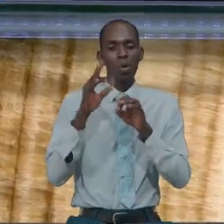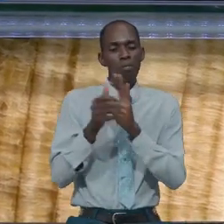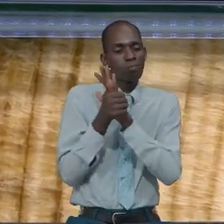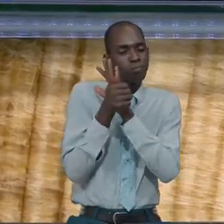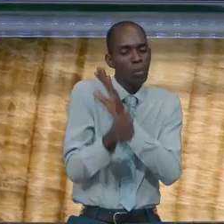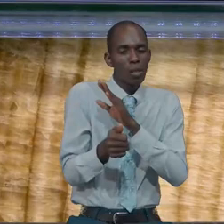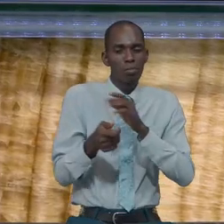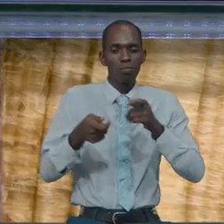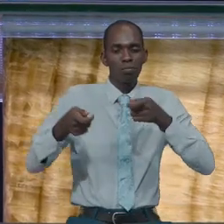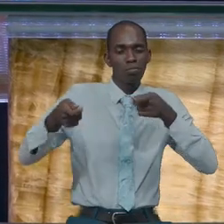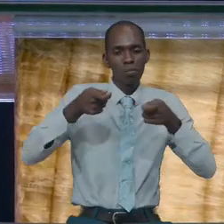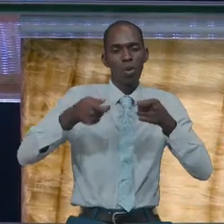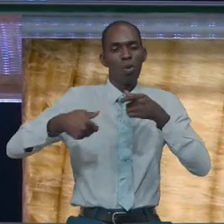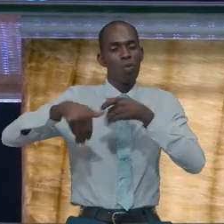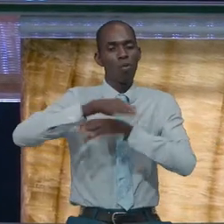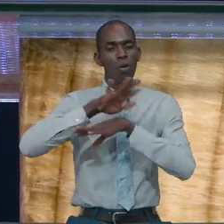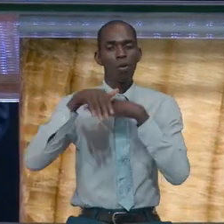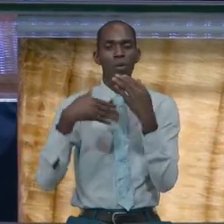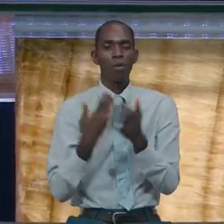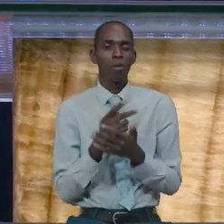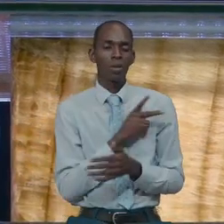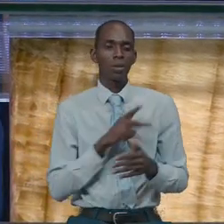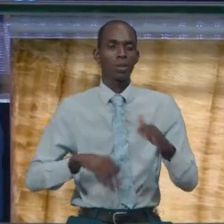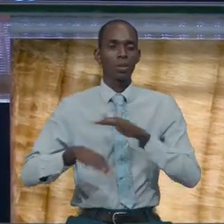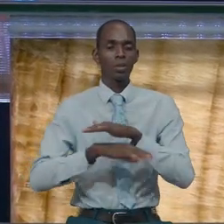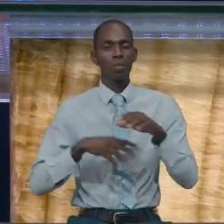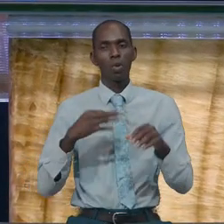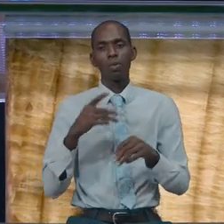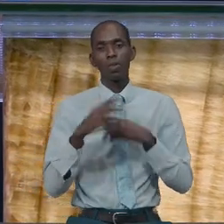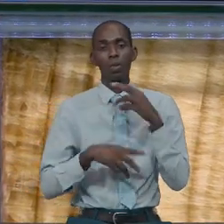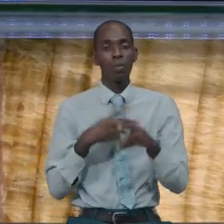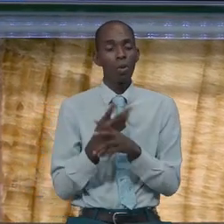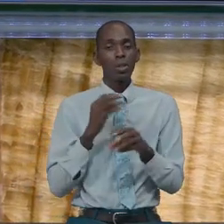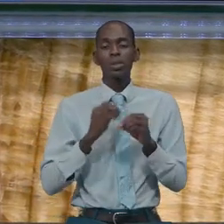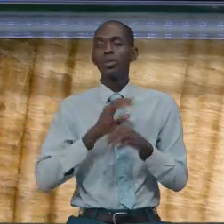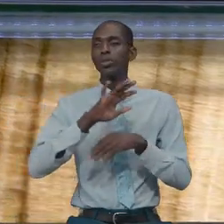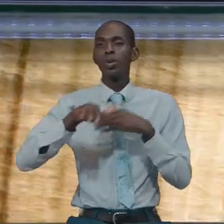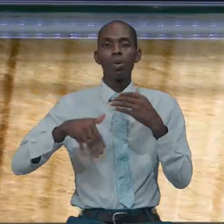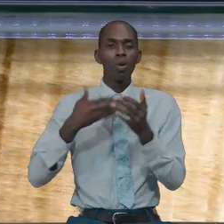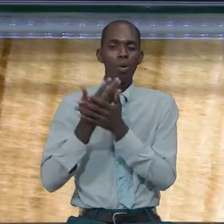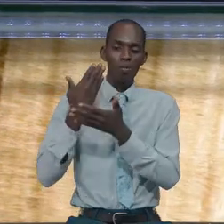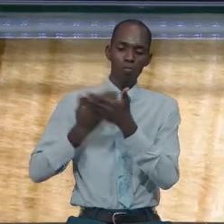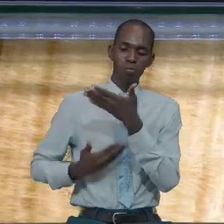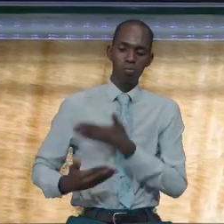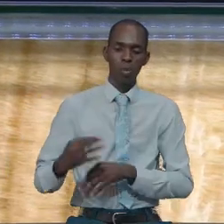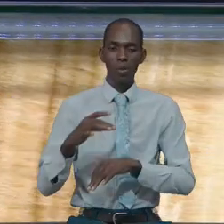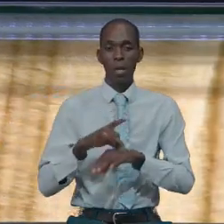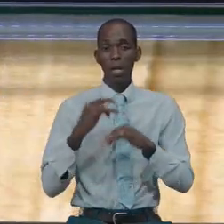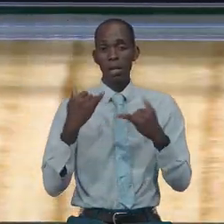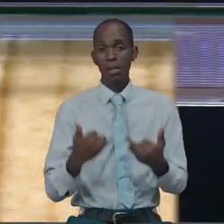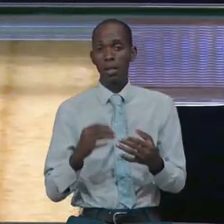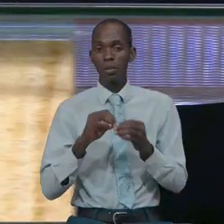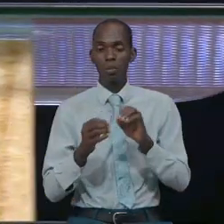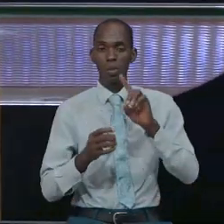over all the kingdoms of the world in all generations of the earth. We're coming to number one. Number